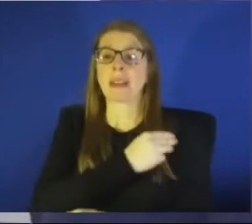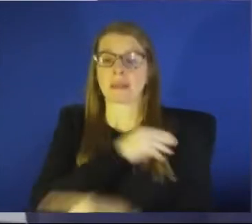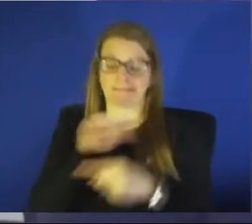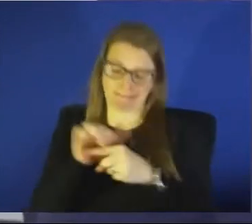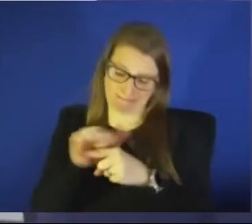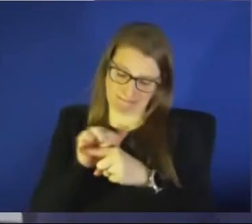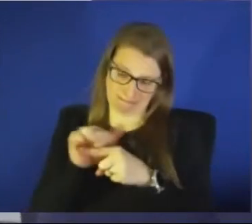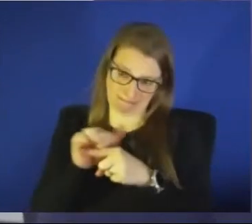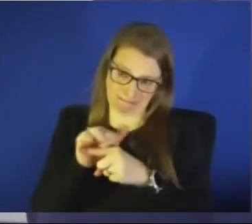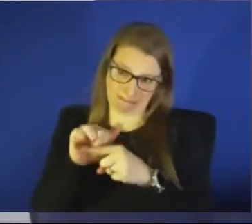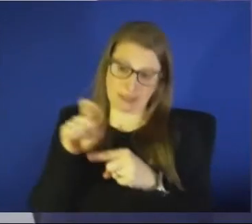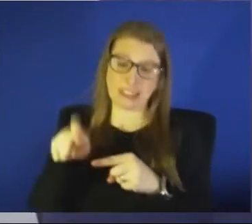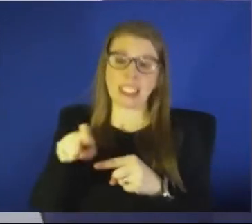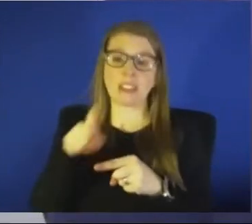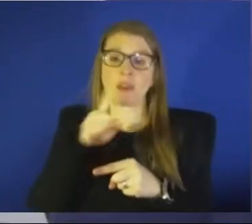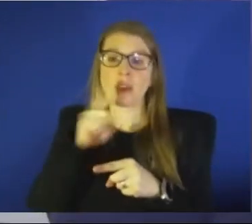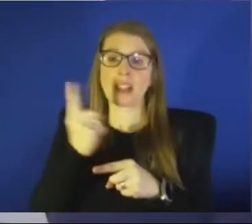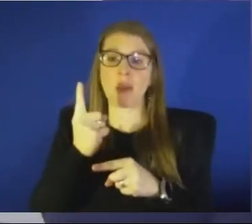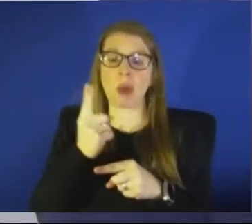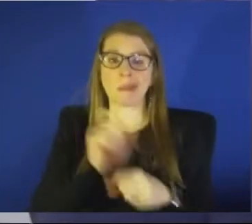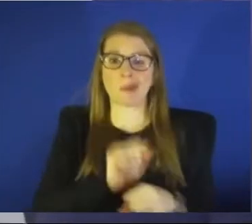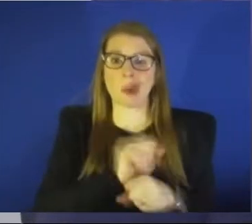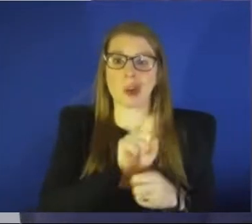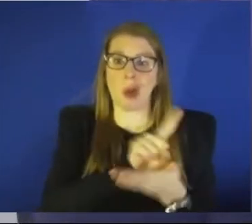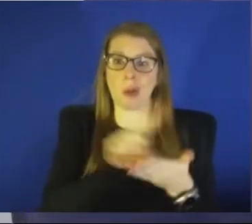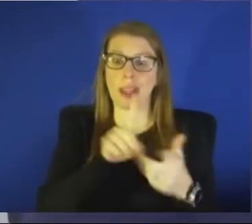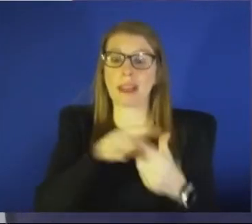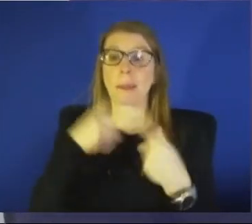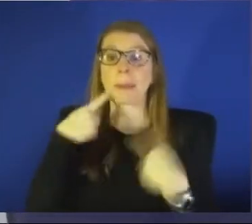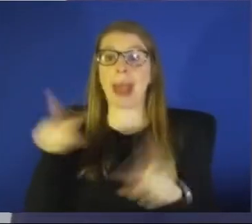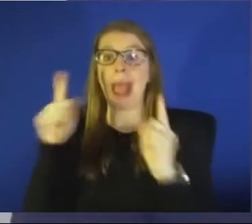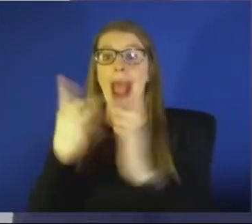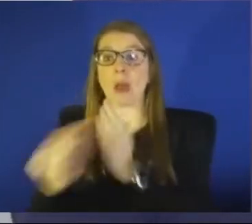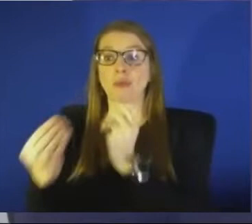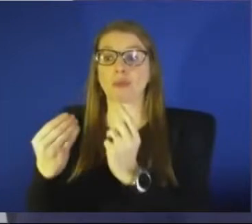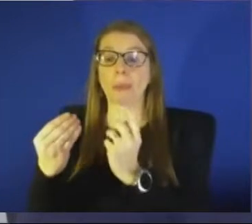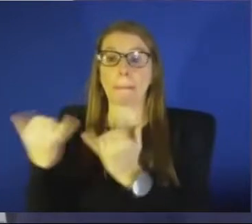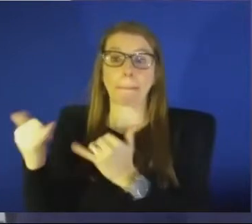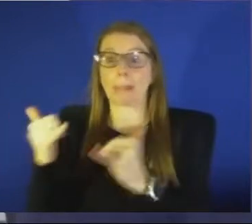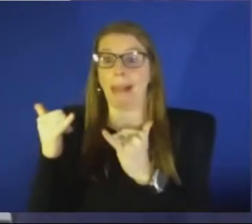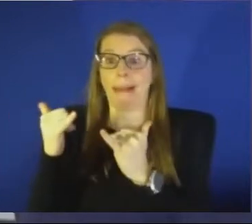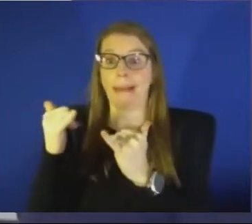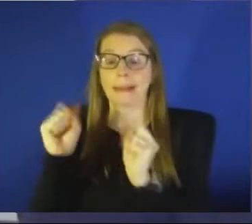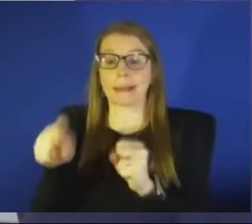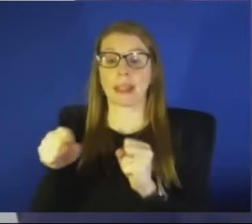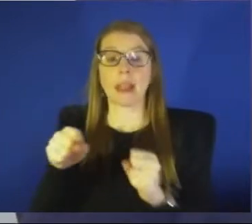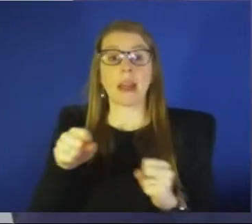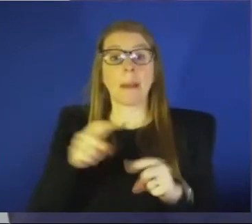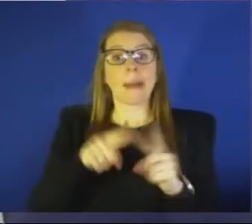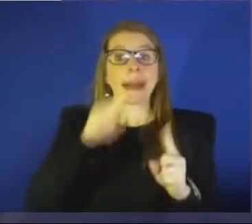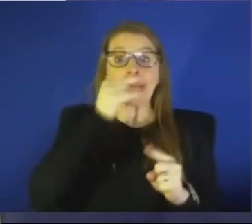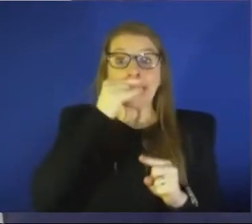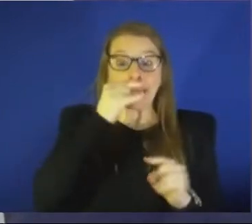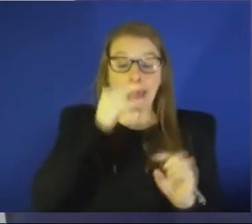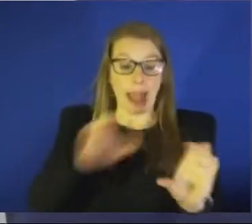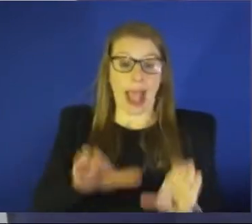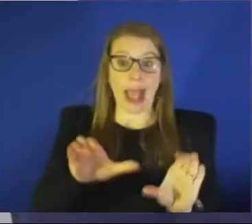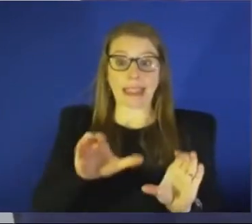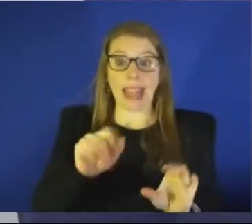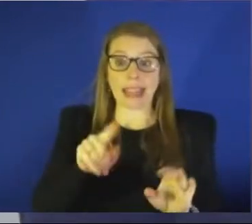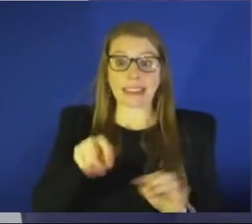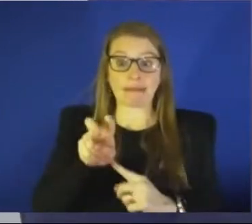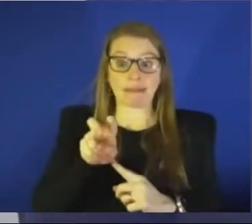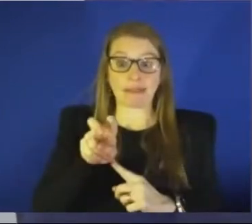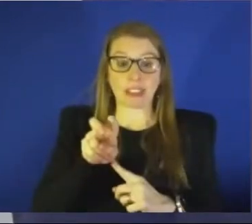weekend warrior. As opposed to a kid who's so active all the time, we see kind of the opposite problem. We see those